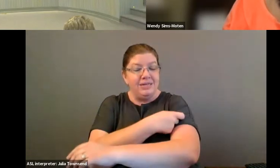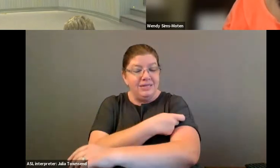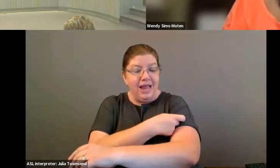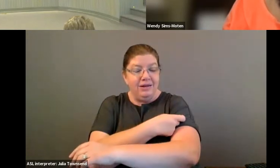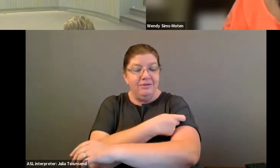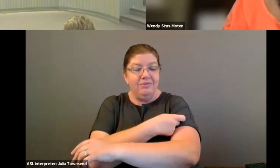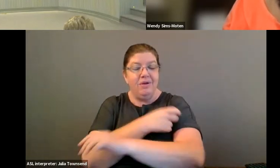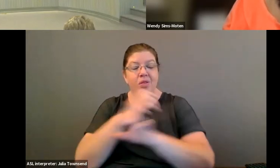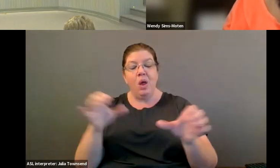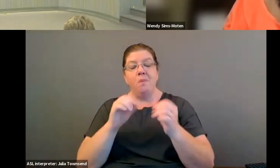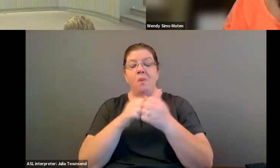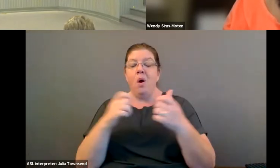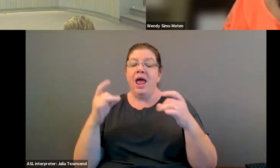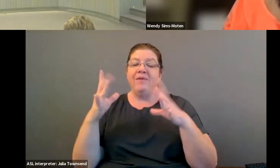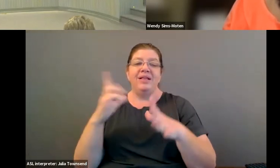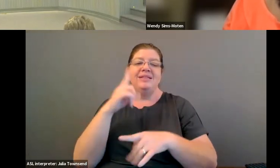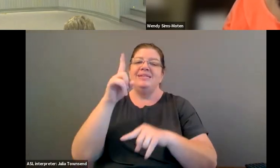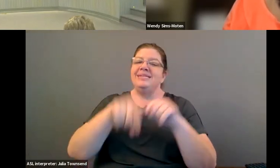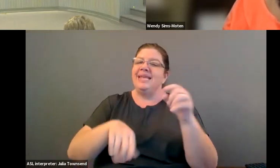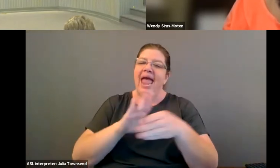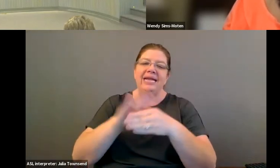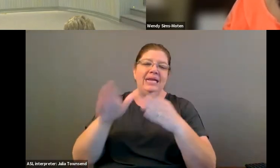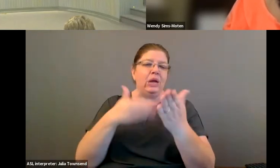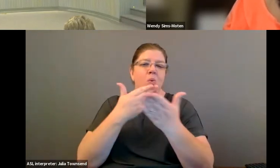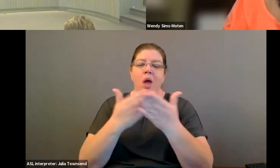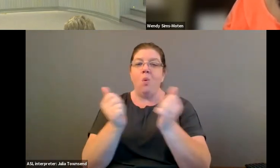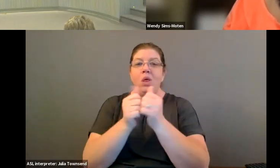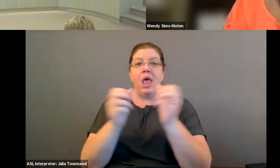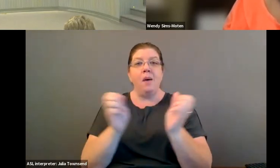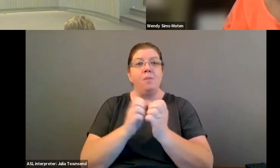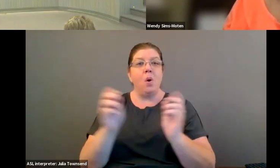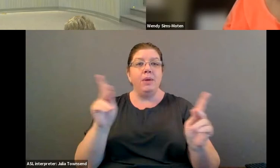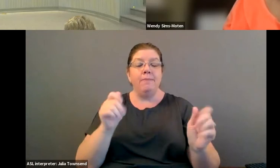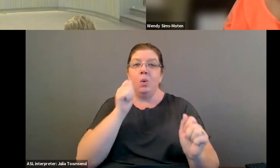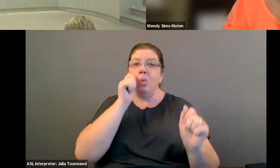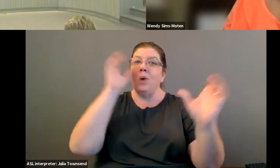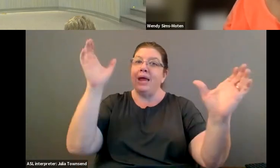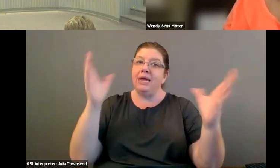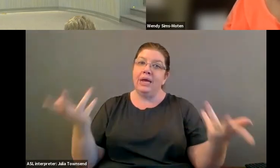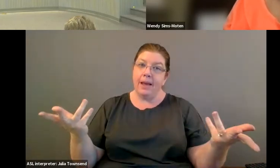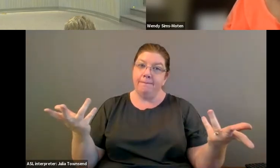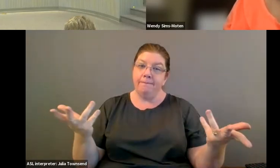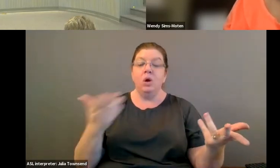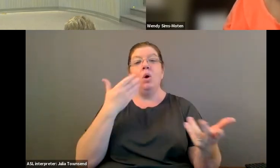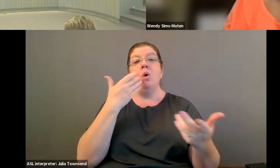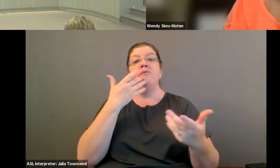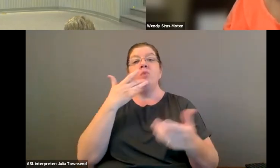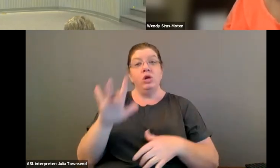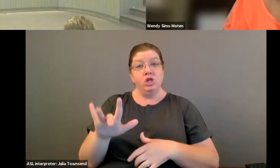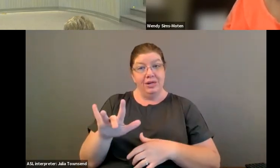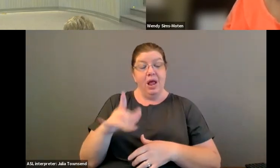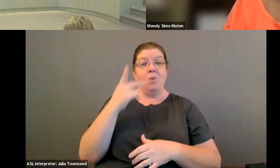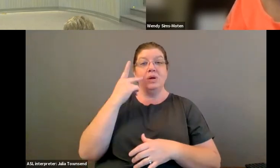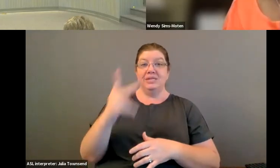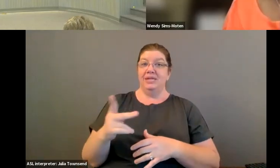acts are more hateful. This can't end well unless more people wake up. Fortunately, as we see from the massive protests in the